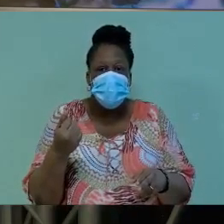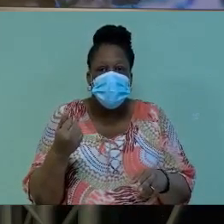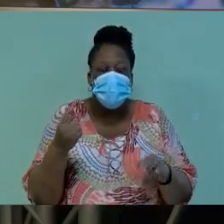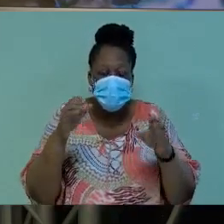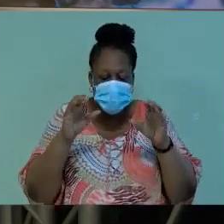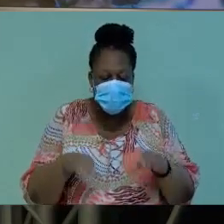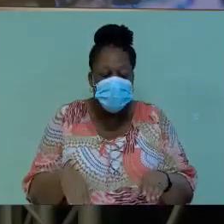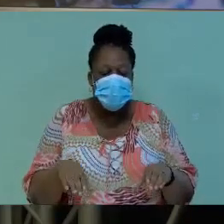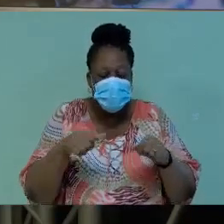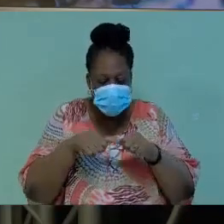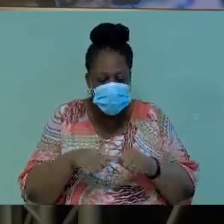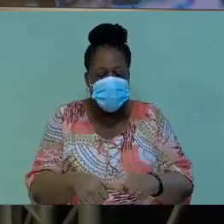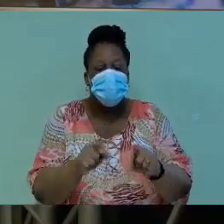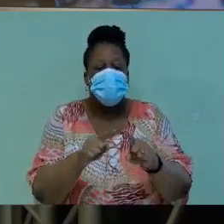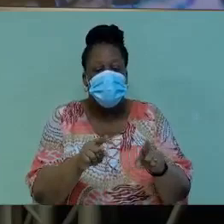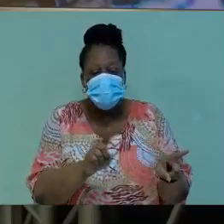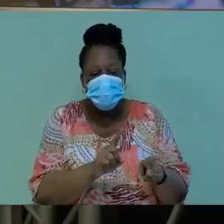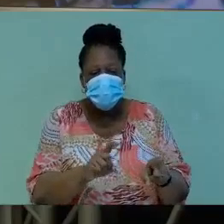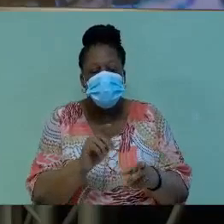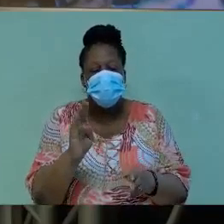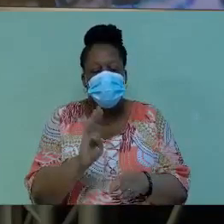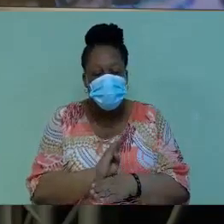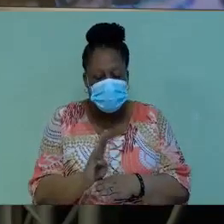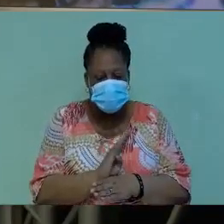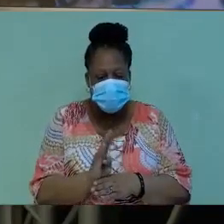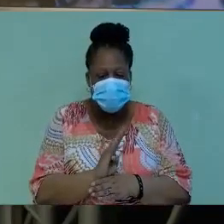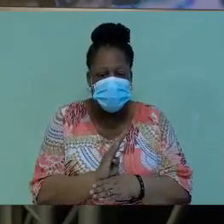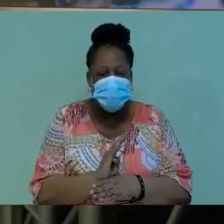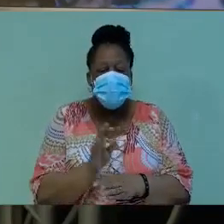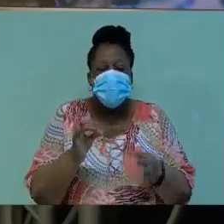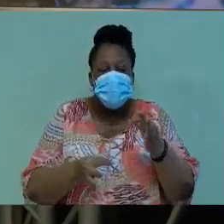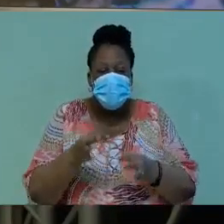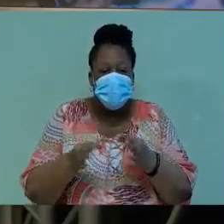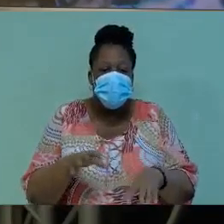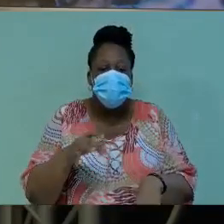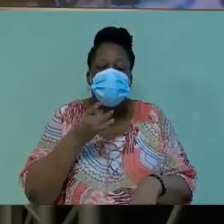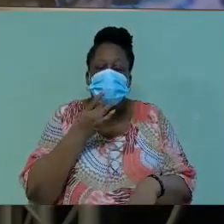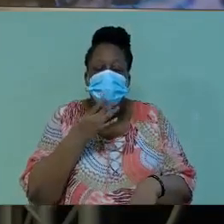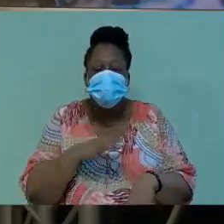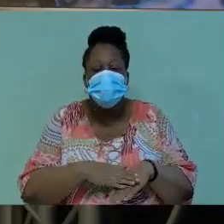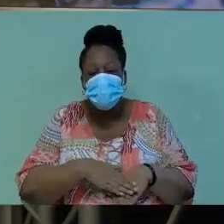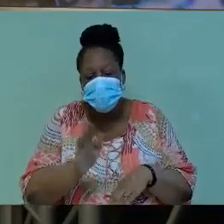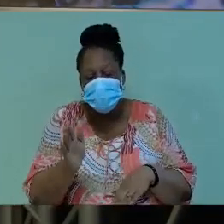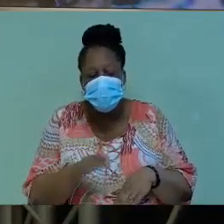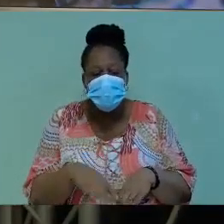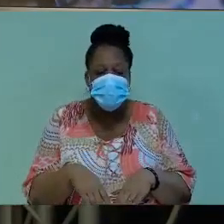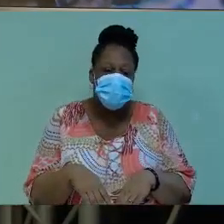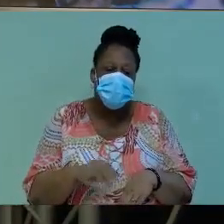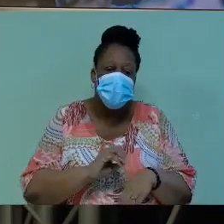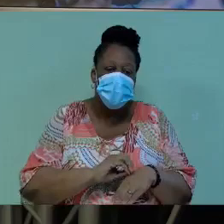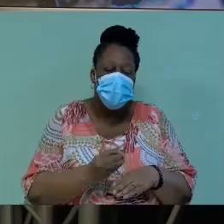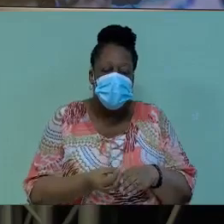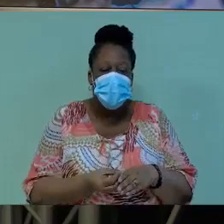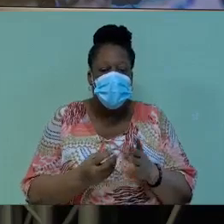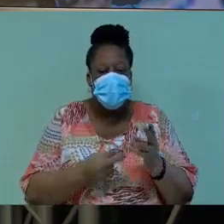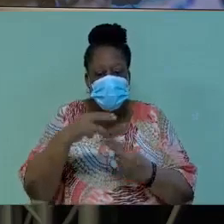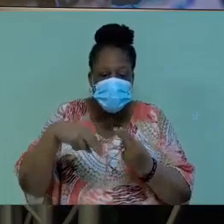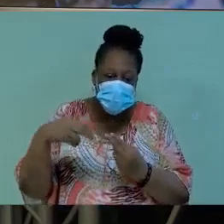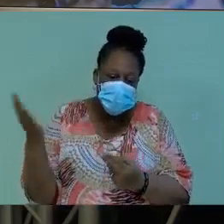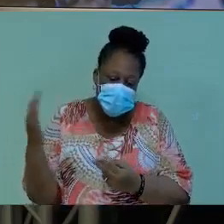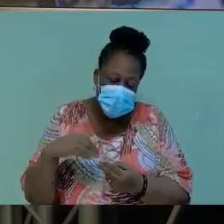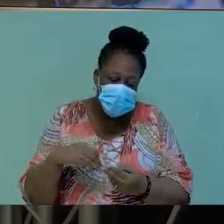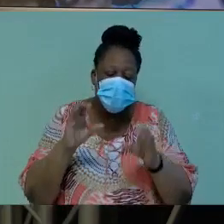site. Sometimes the equipment are sourced in boxes and so forth. However, as